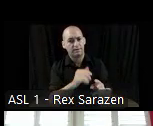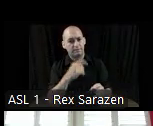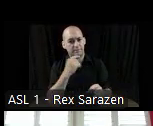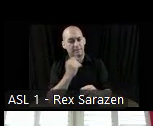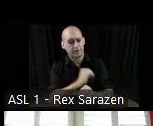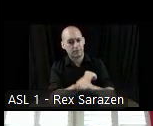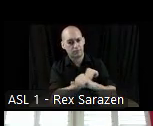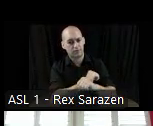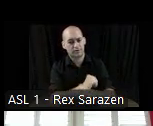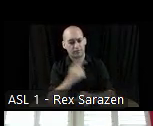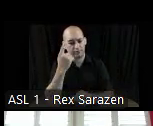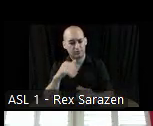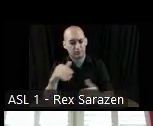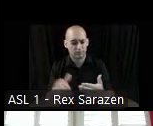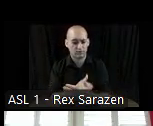new